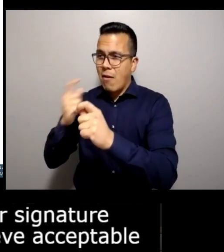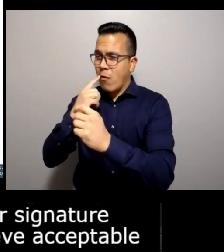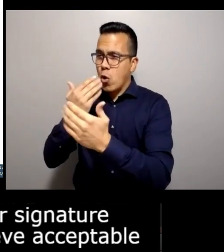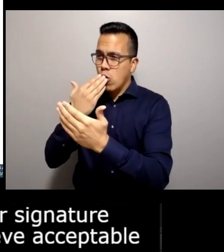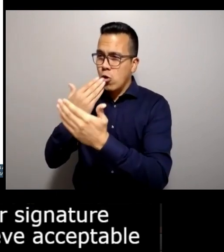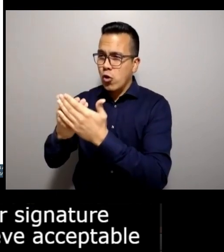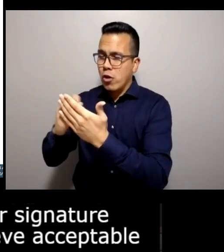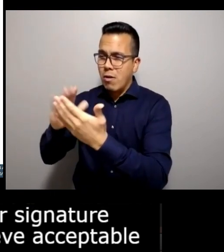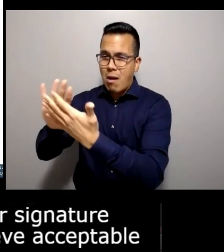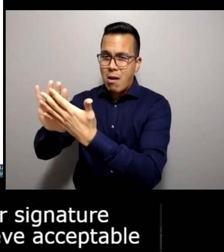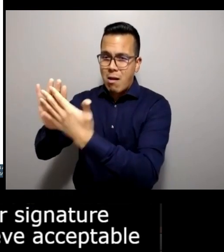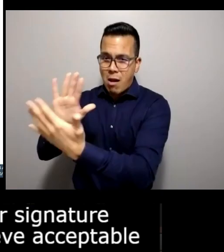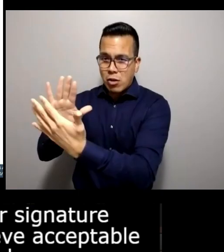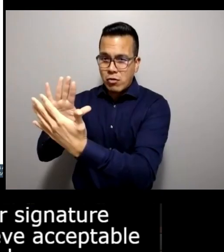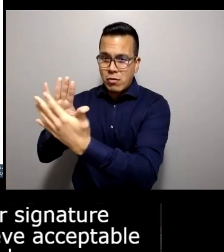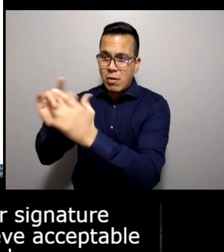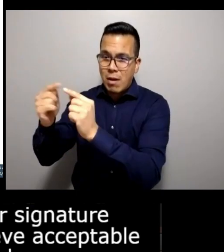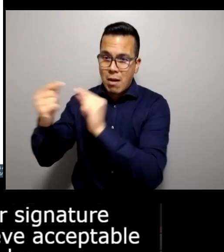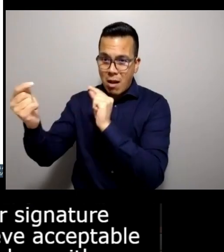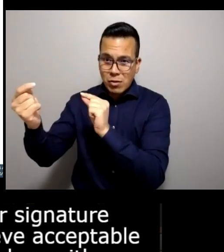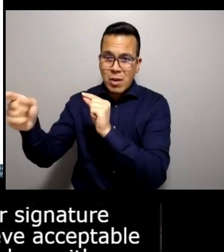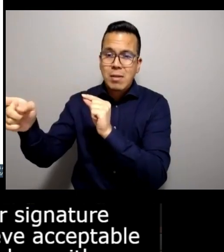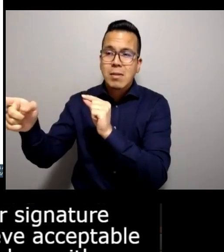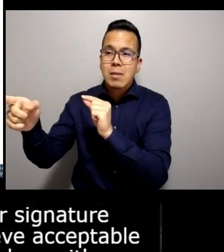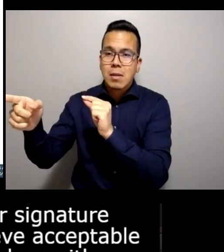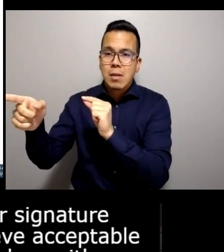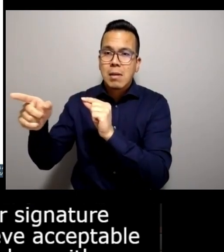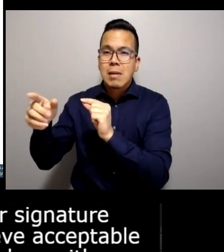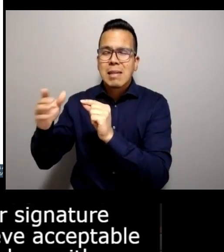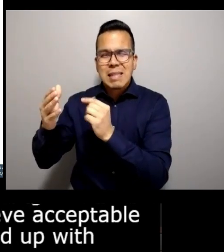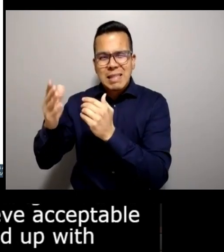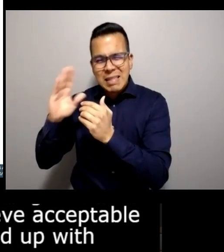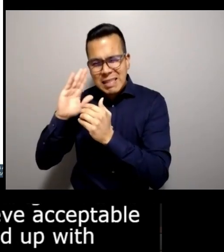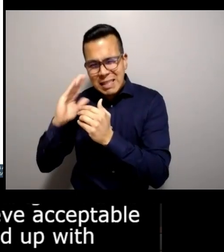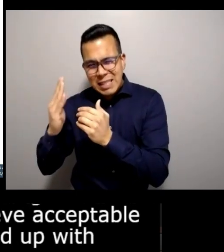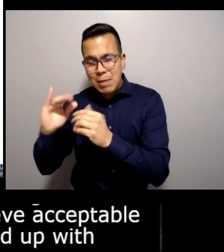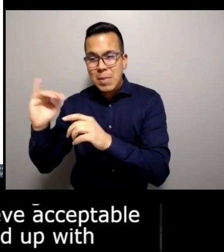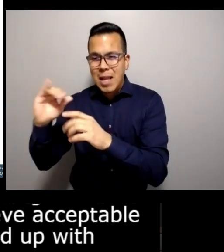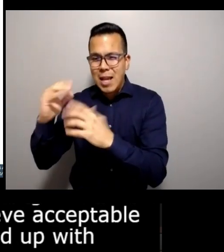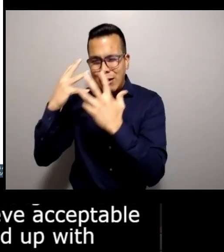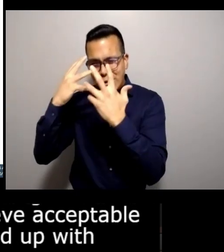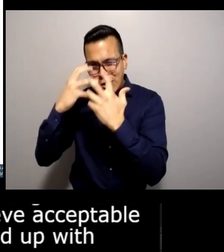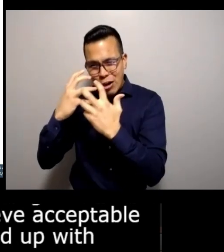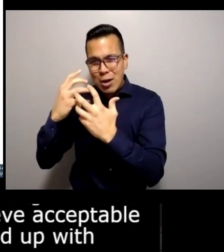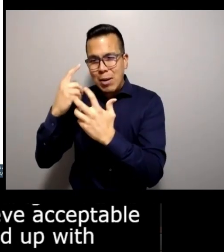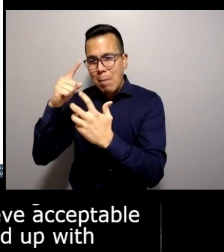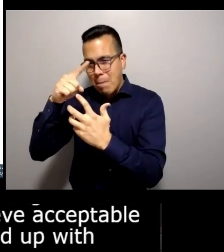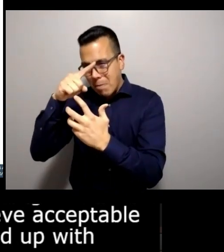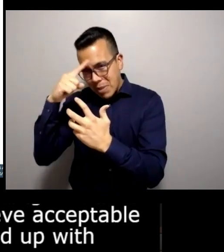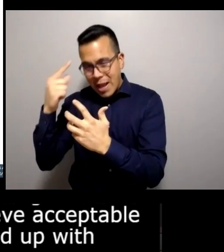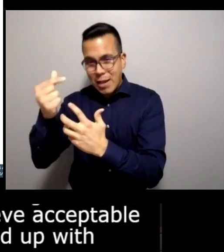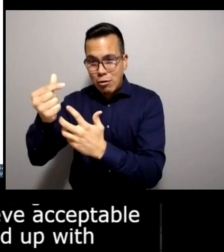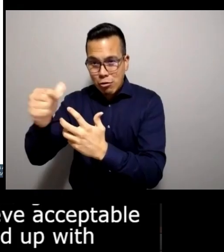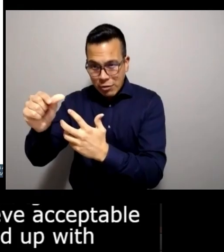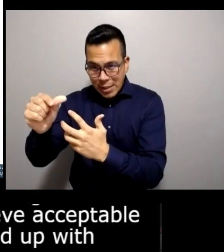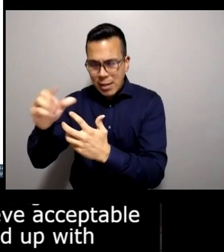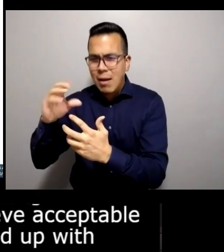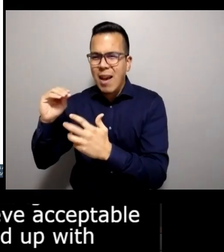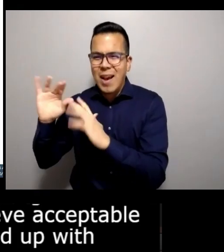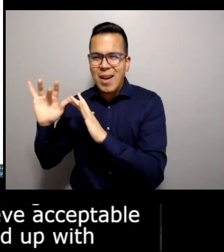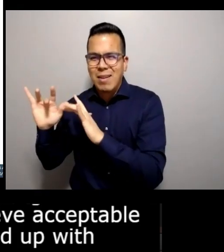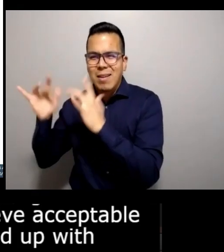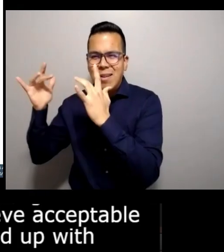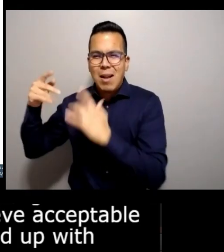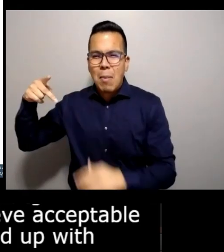end up with almost black green and a fairly pale yellow. So that